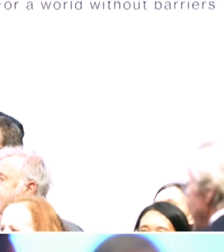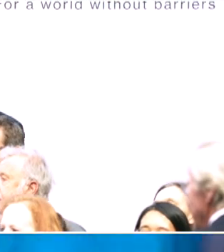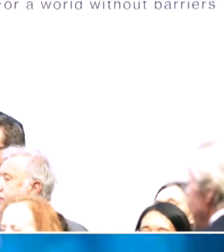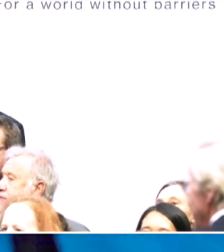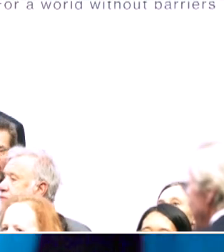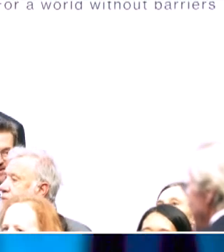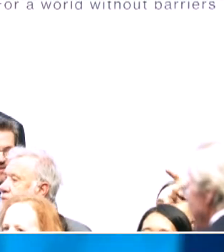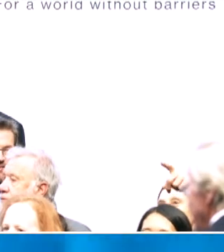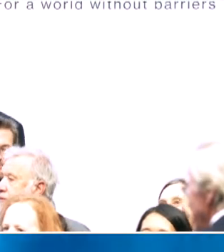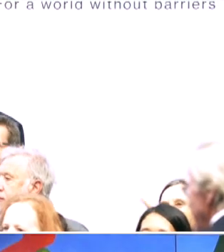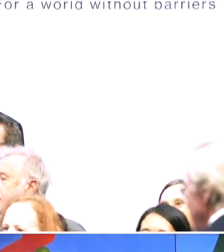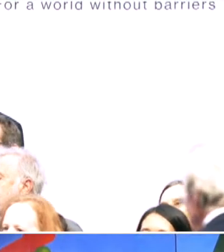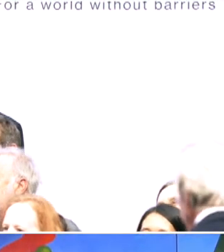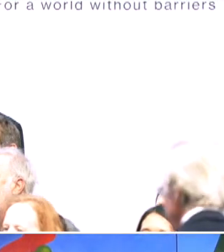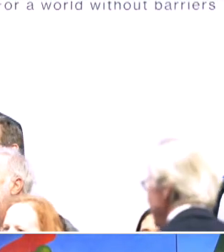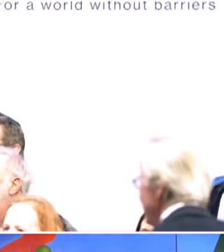man.